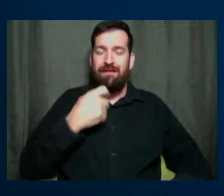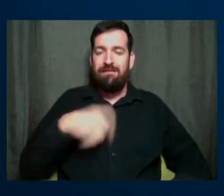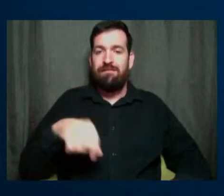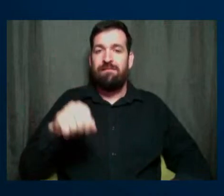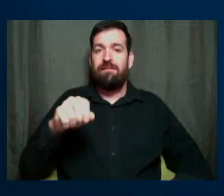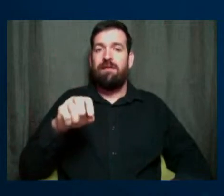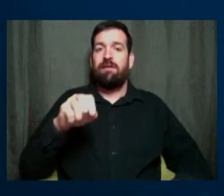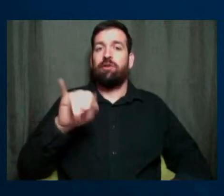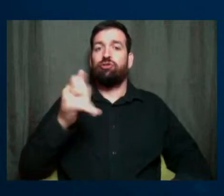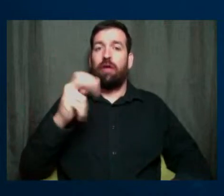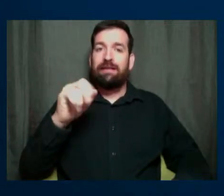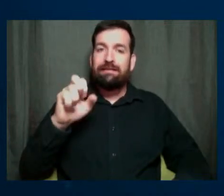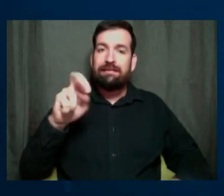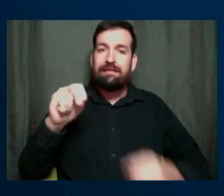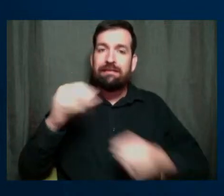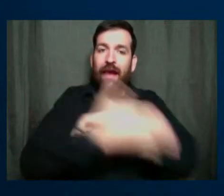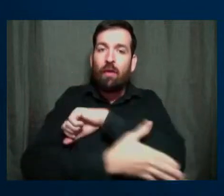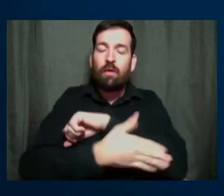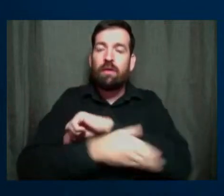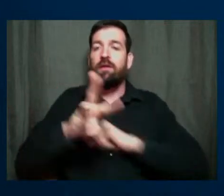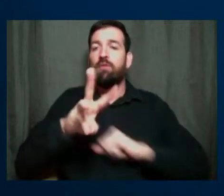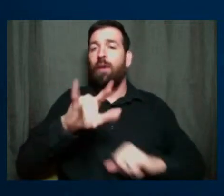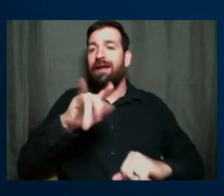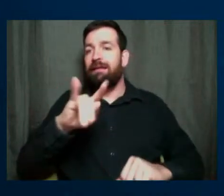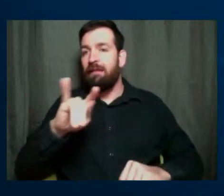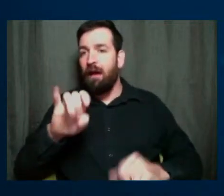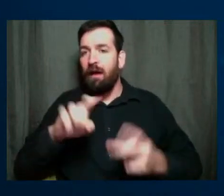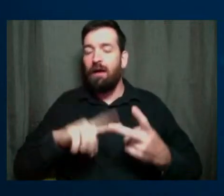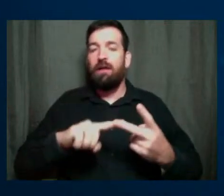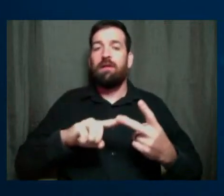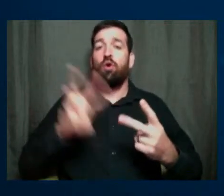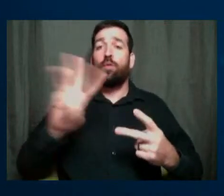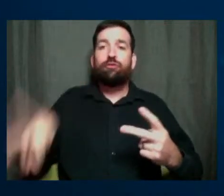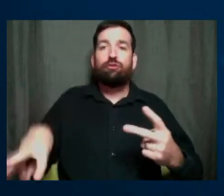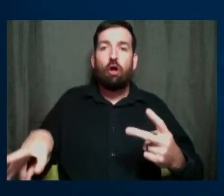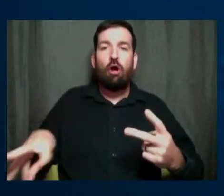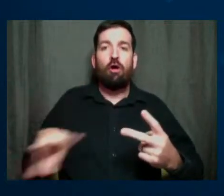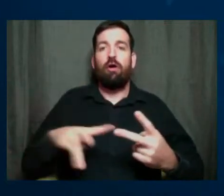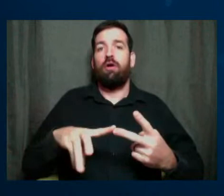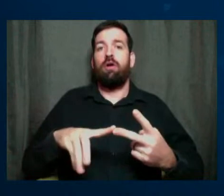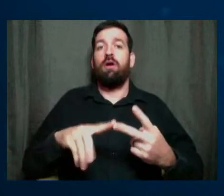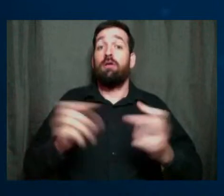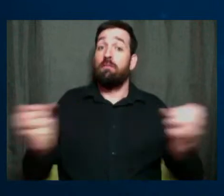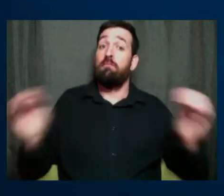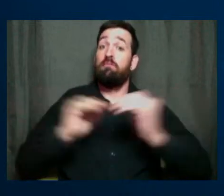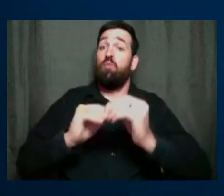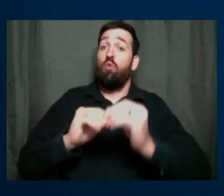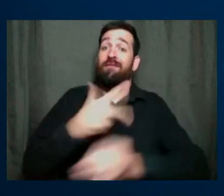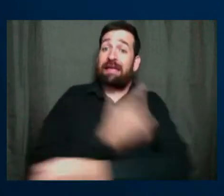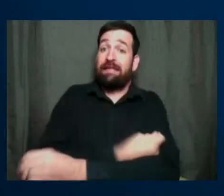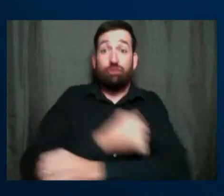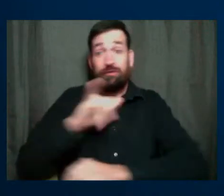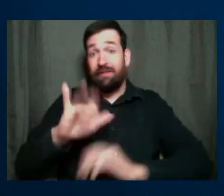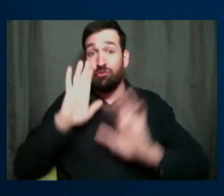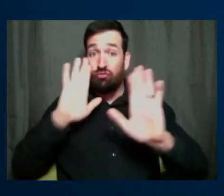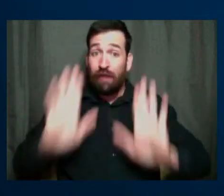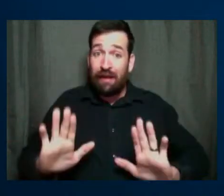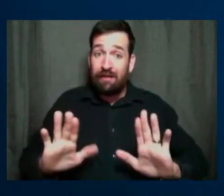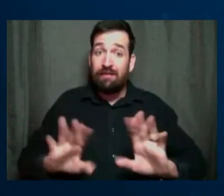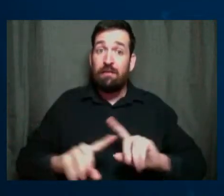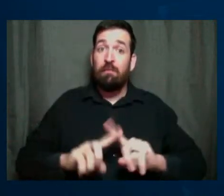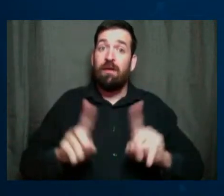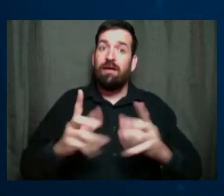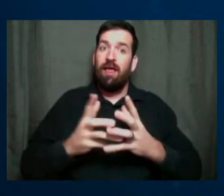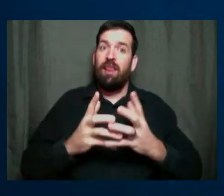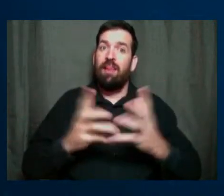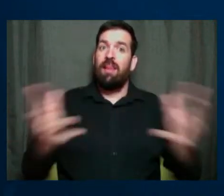County, and then kind of our area around Wichita and a few other zones where there is a lot more vaccination, which is great. But a lot of purple zones, a